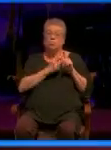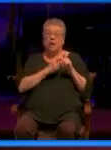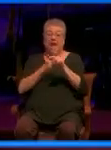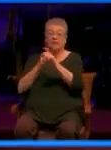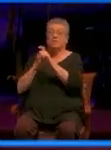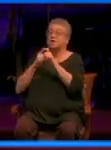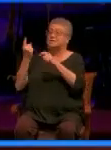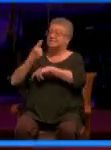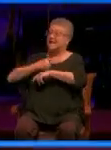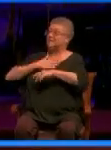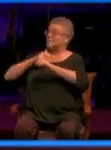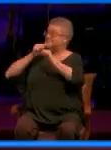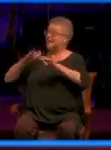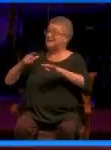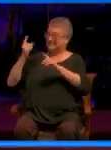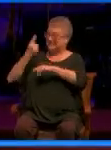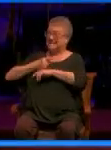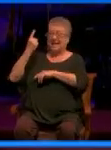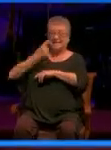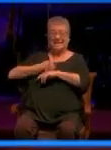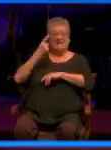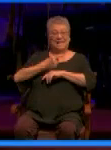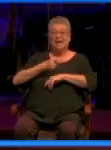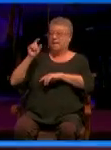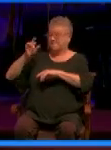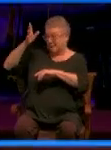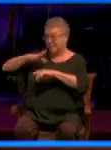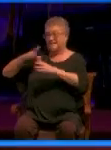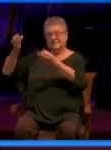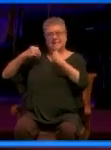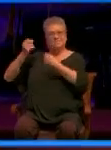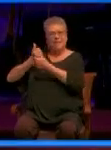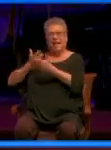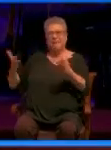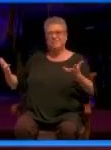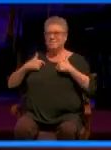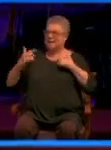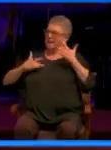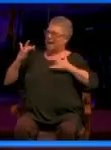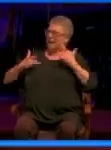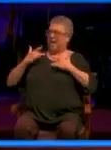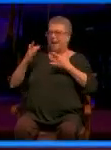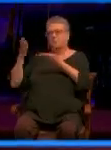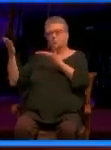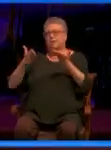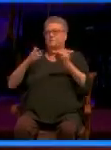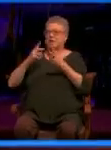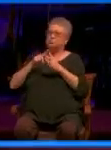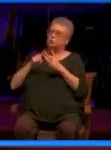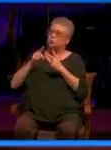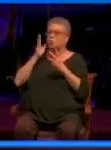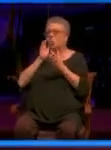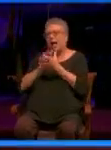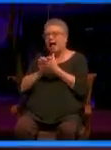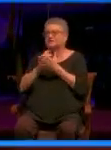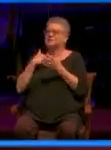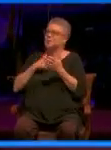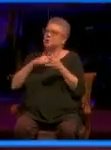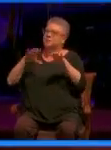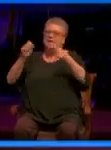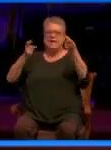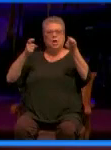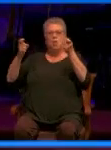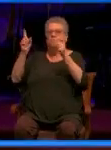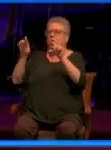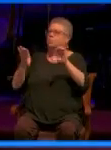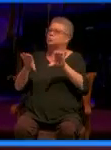day I'm getting my blessing. Today's the day the old man's giving me all the stuff. I'm going to bring my two Hittite wives, and we're going to take over, and we're going to